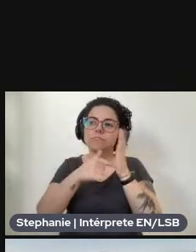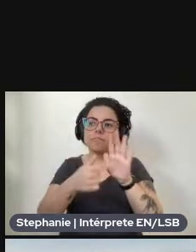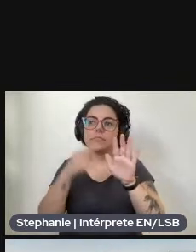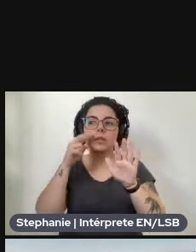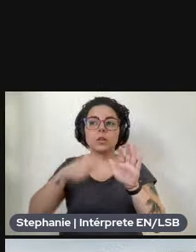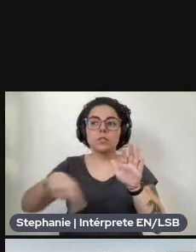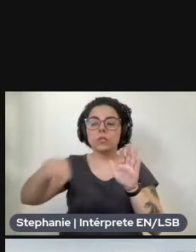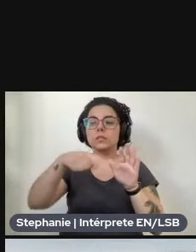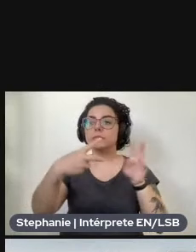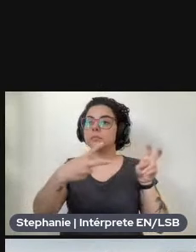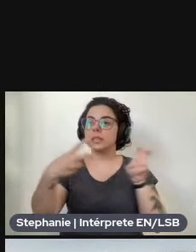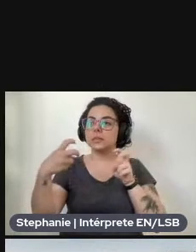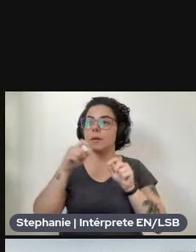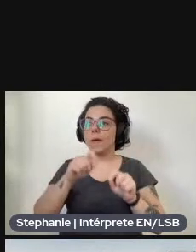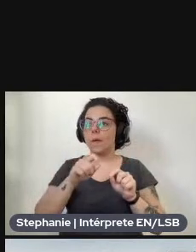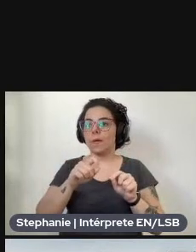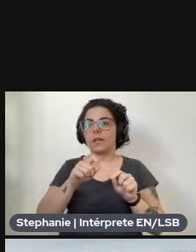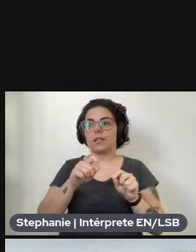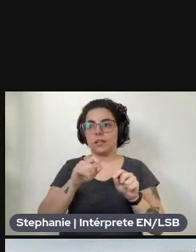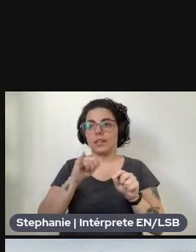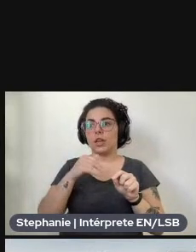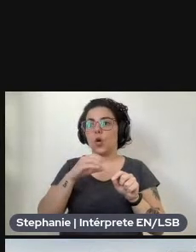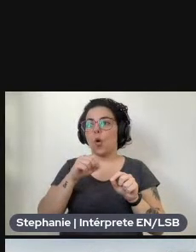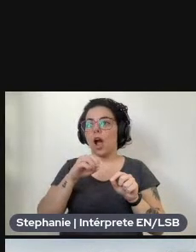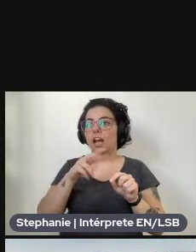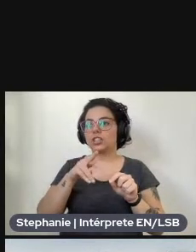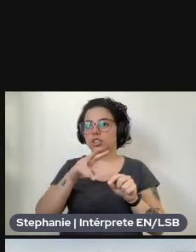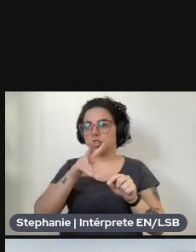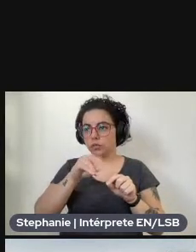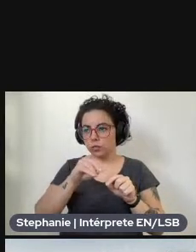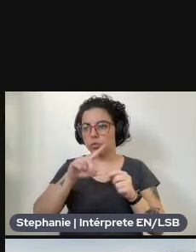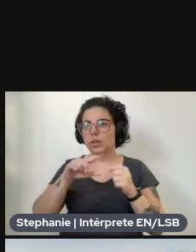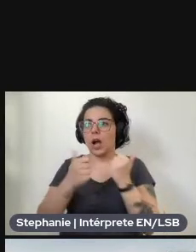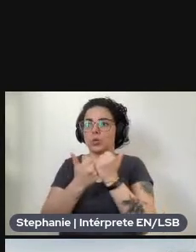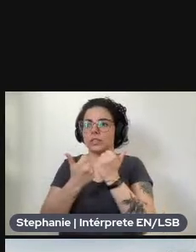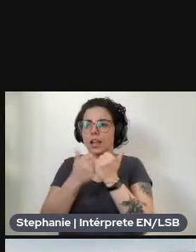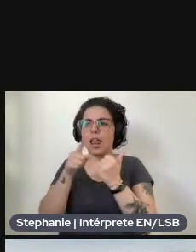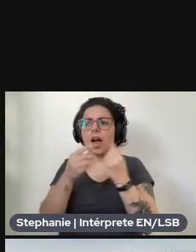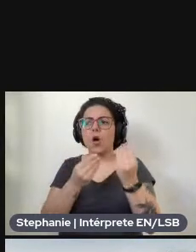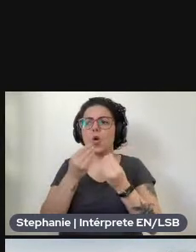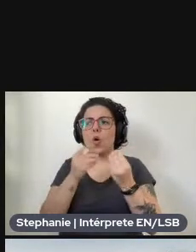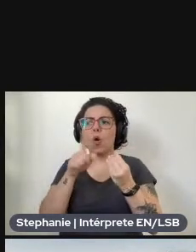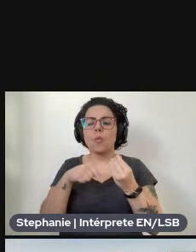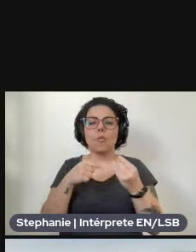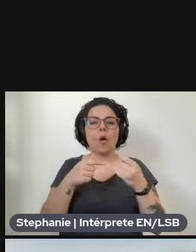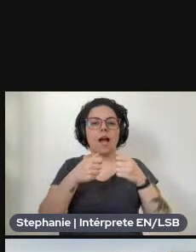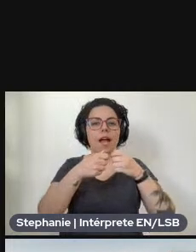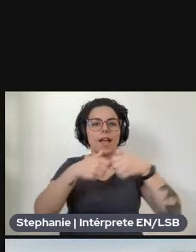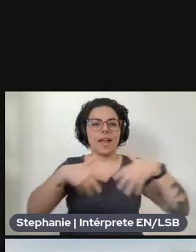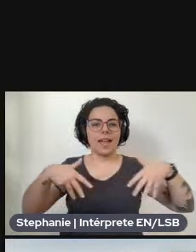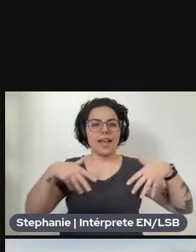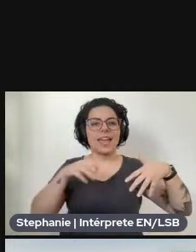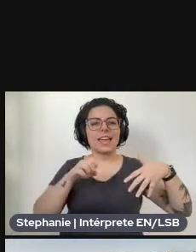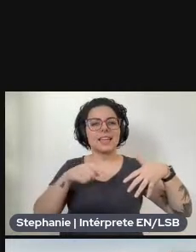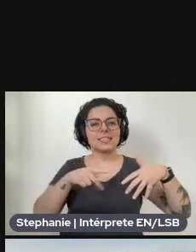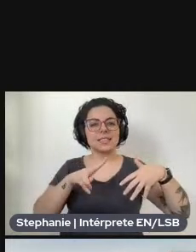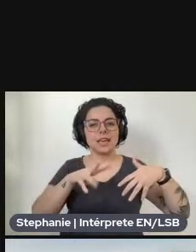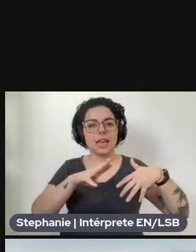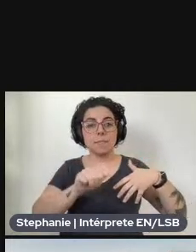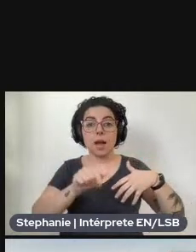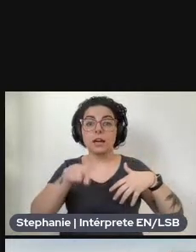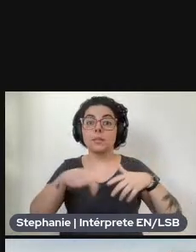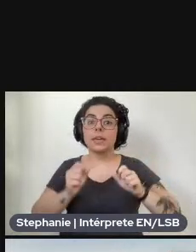evolution of inchoatives, of auxiliaries, of schemas, and the role of expressivity should not be